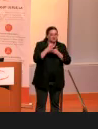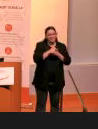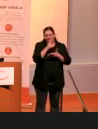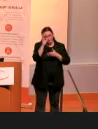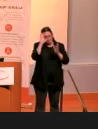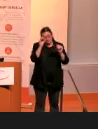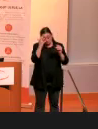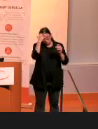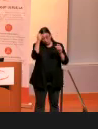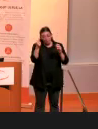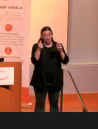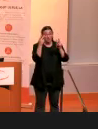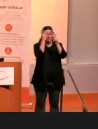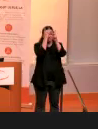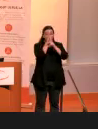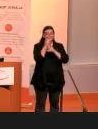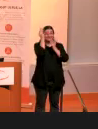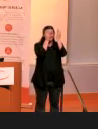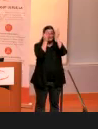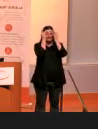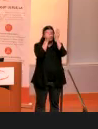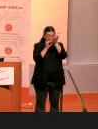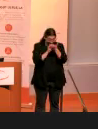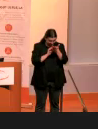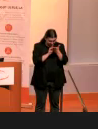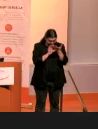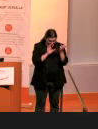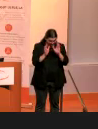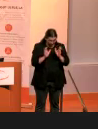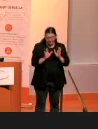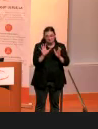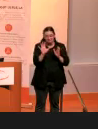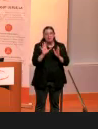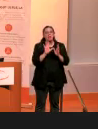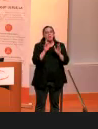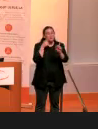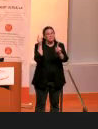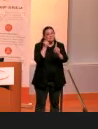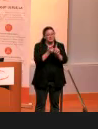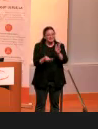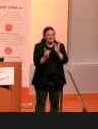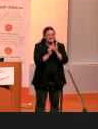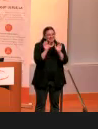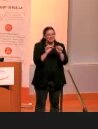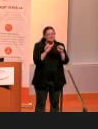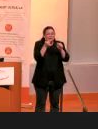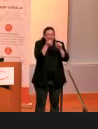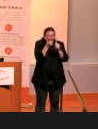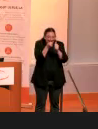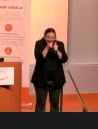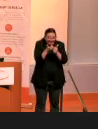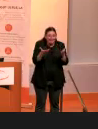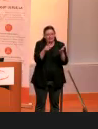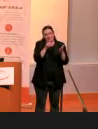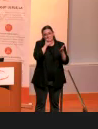to memorize this or really, go in depth with this. But really just the point is that, again, it can be anything that you love